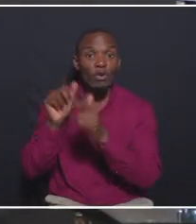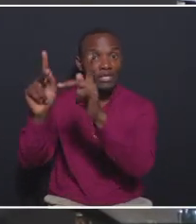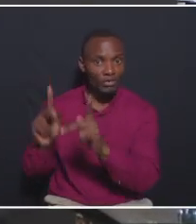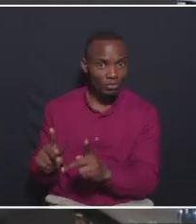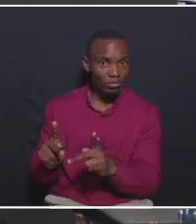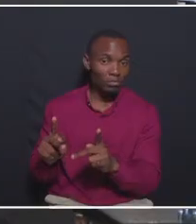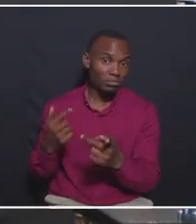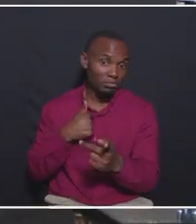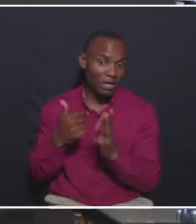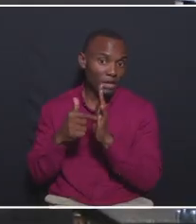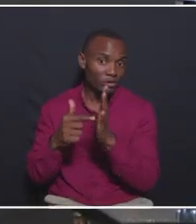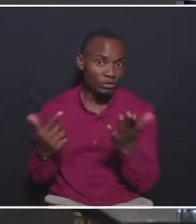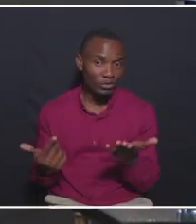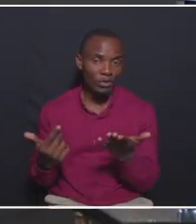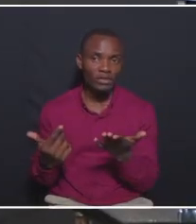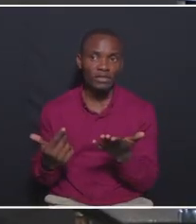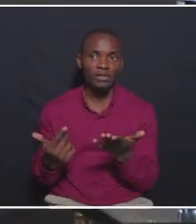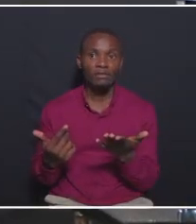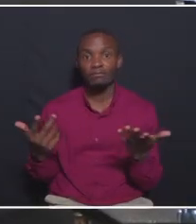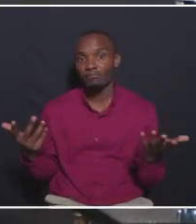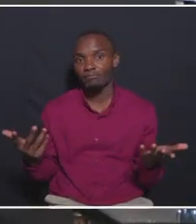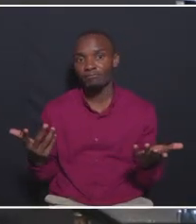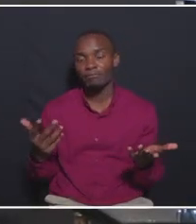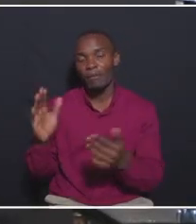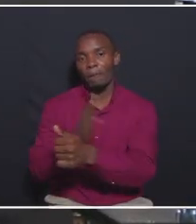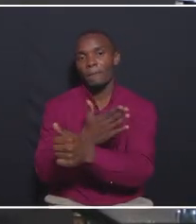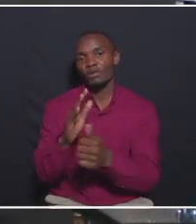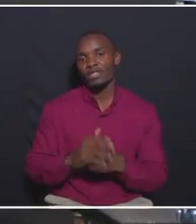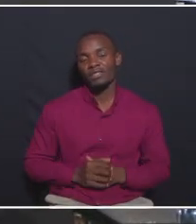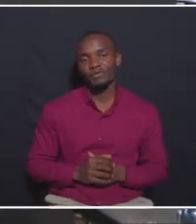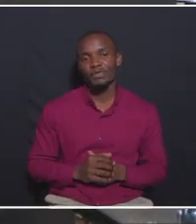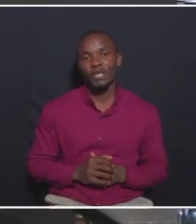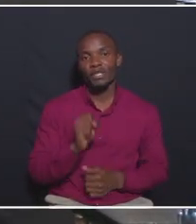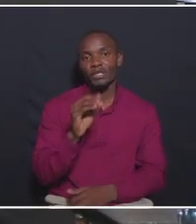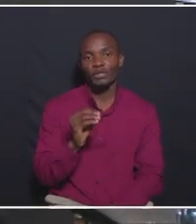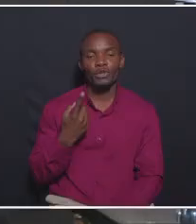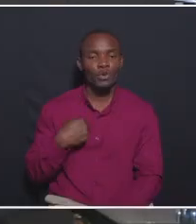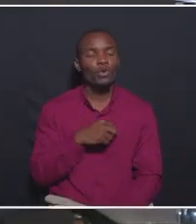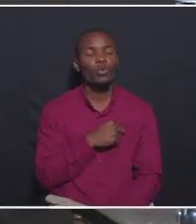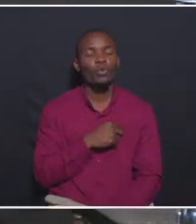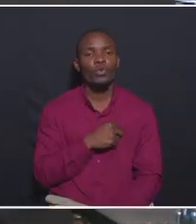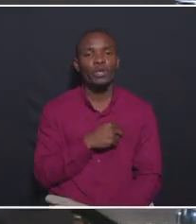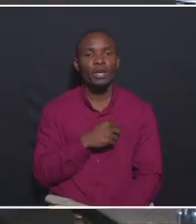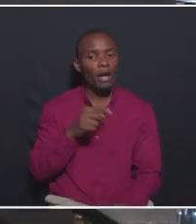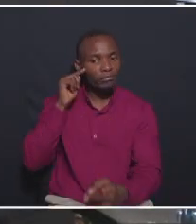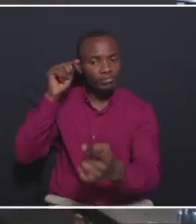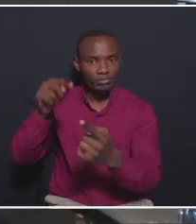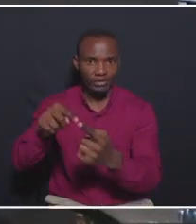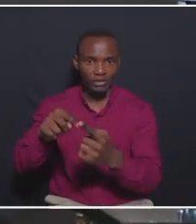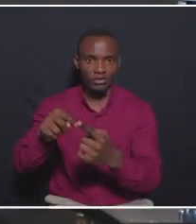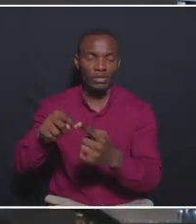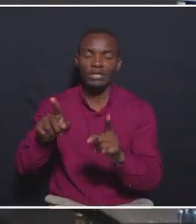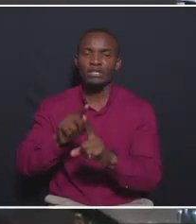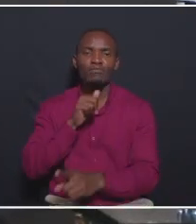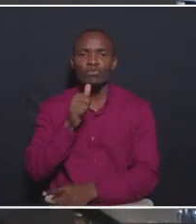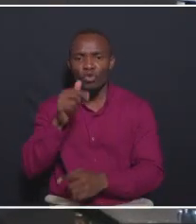you to Kisumu is, aside from the establishing shots, it's music. So we are very intentional, again, not to just place